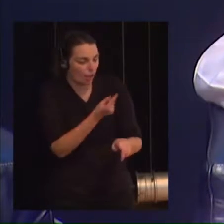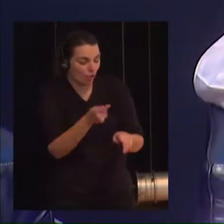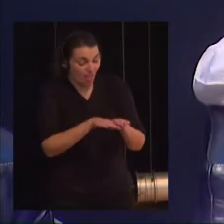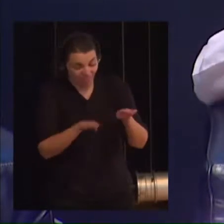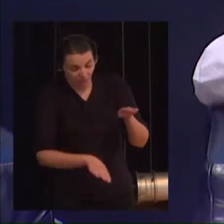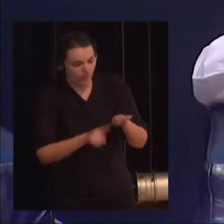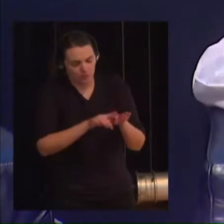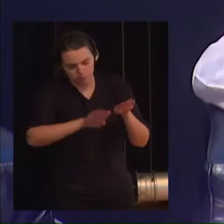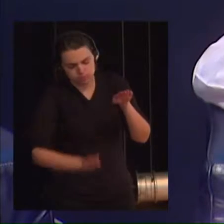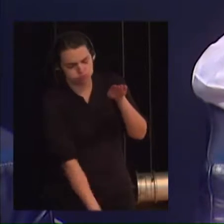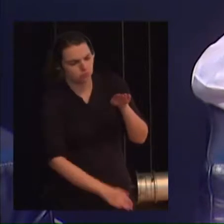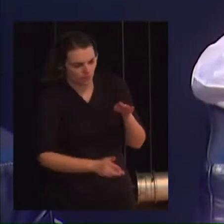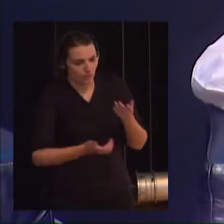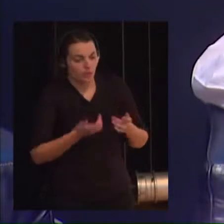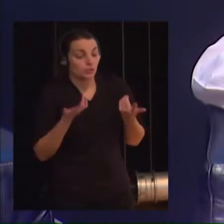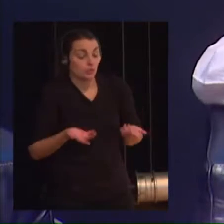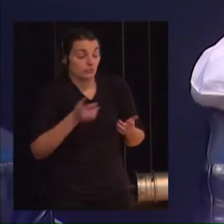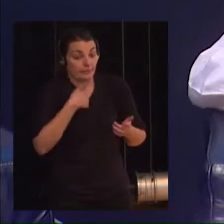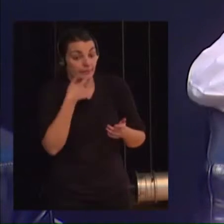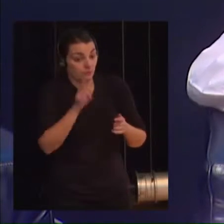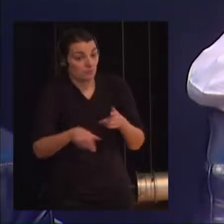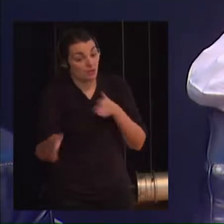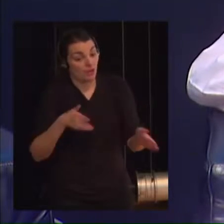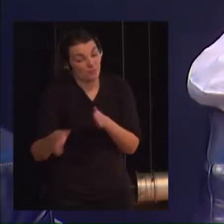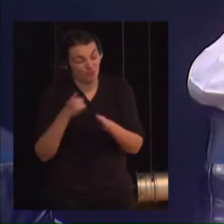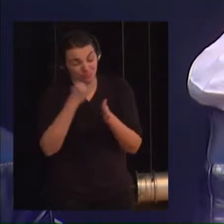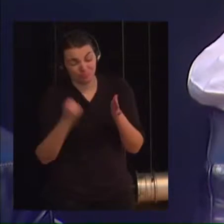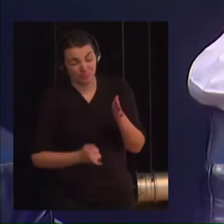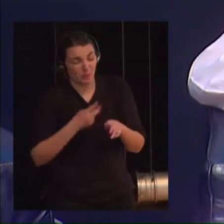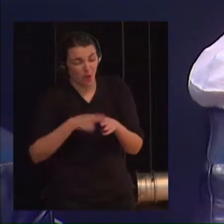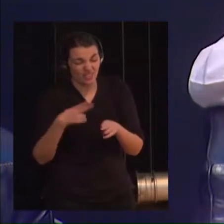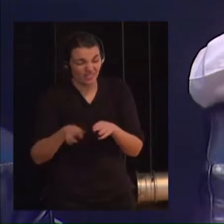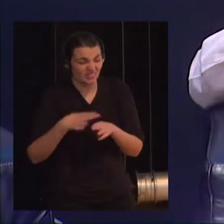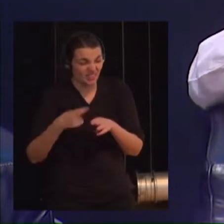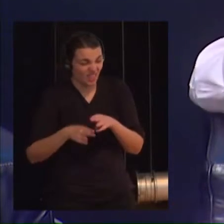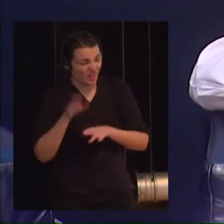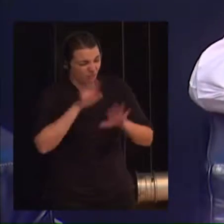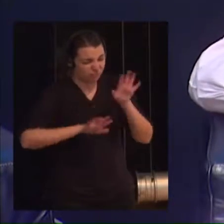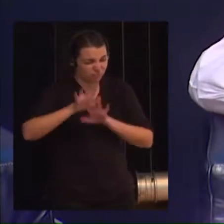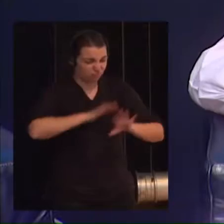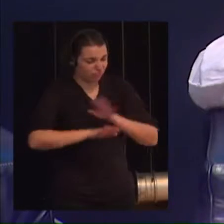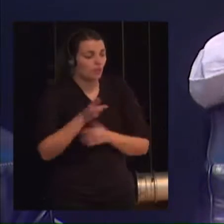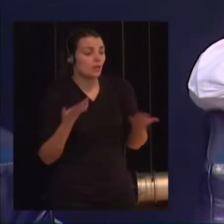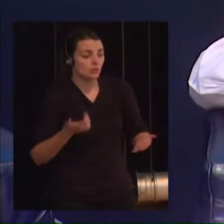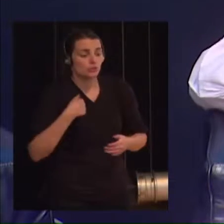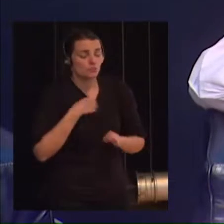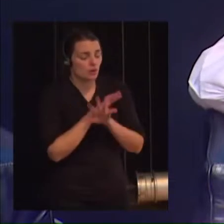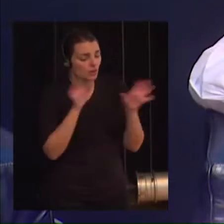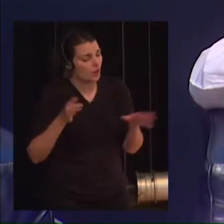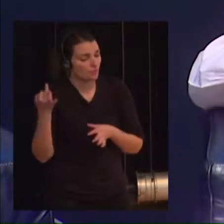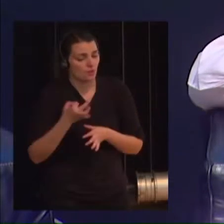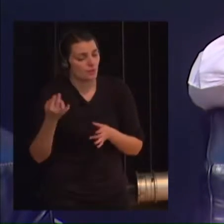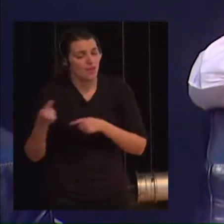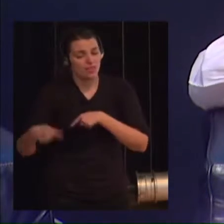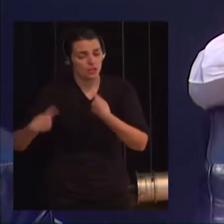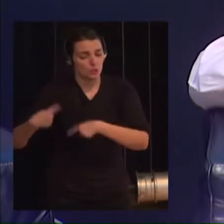uncertainty. So that really sets the stage for debates about the role of the state. the role of the public sphere in addressing social